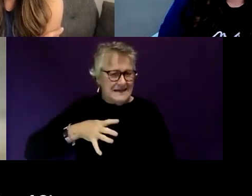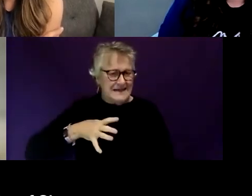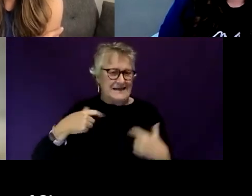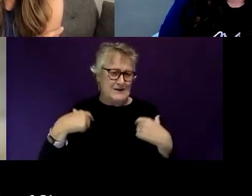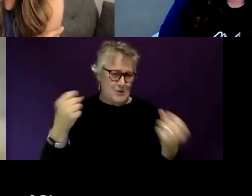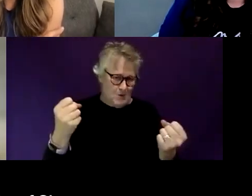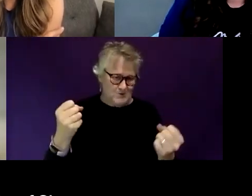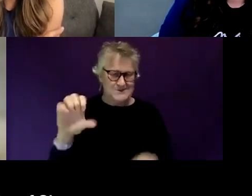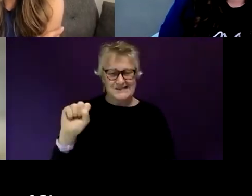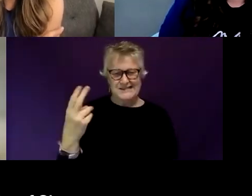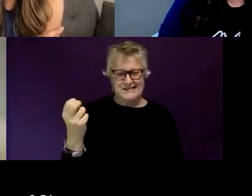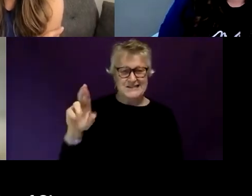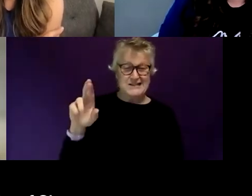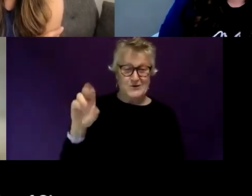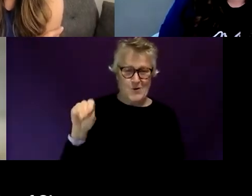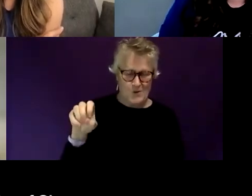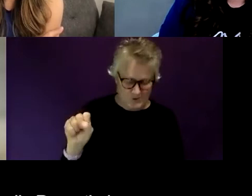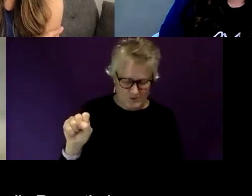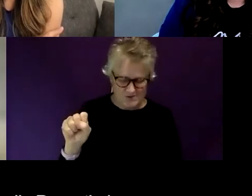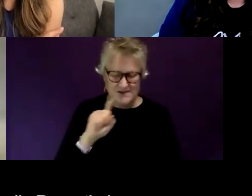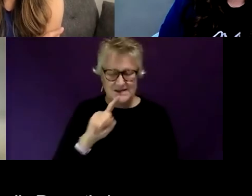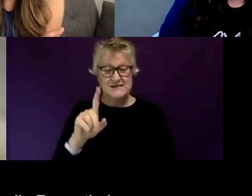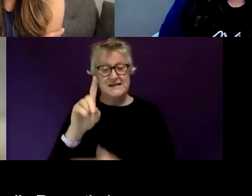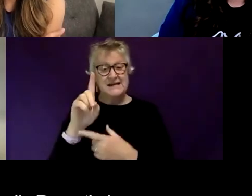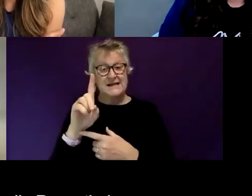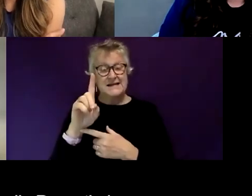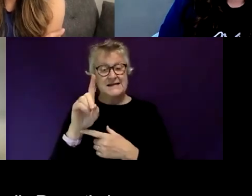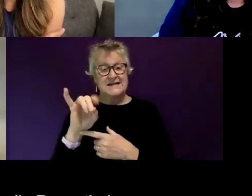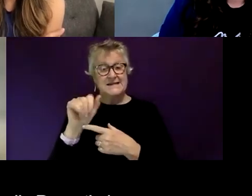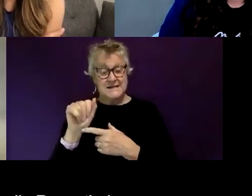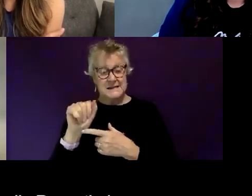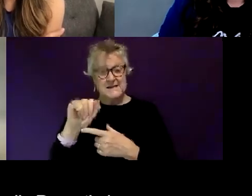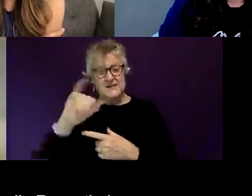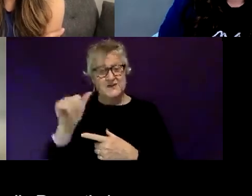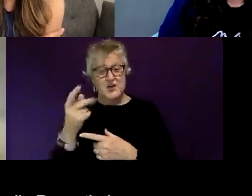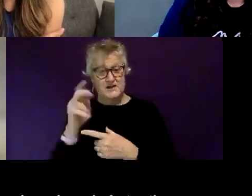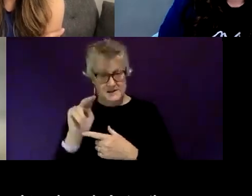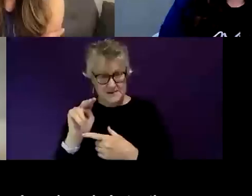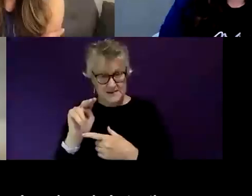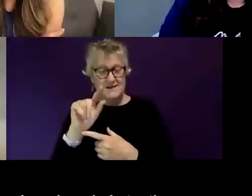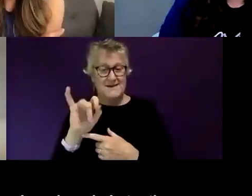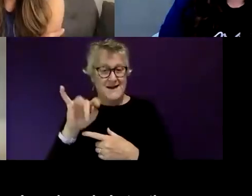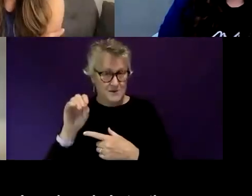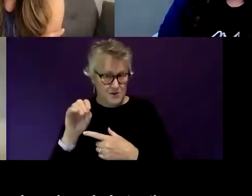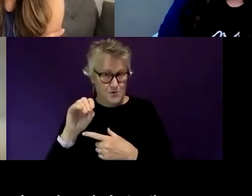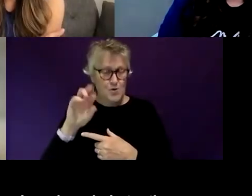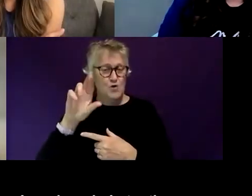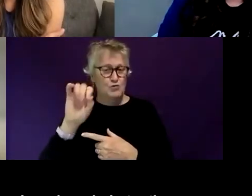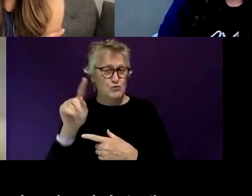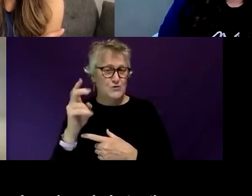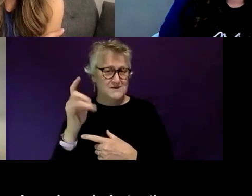and say more is Tita Jocelyn Giaga Rosenthal. And she is the founding president